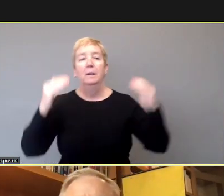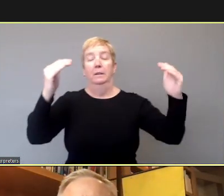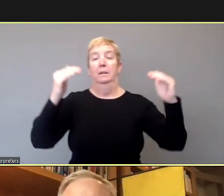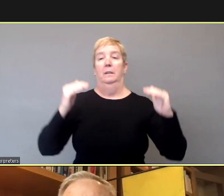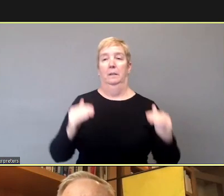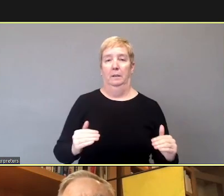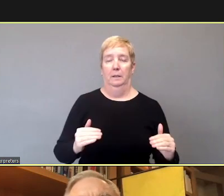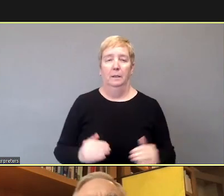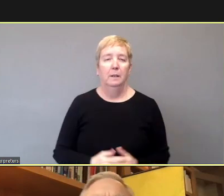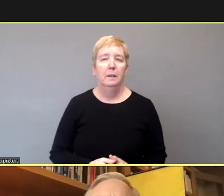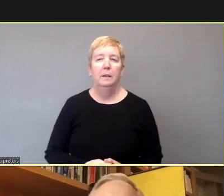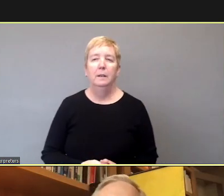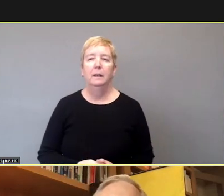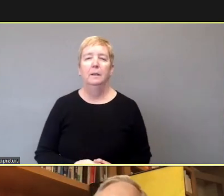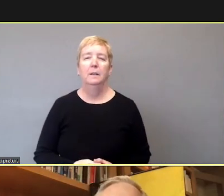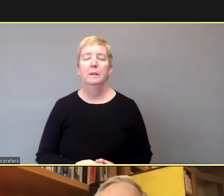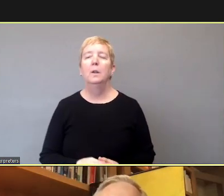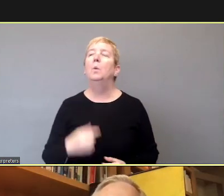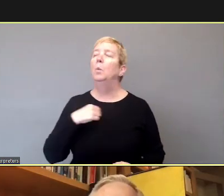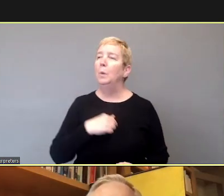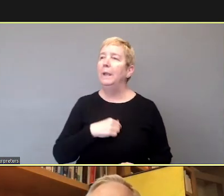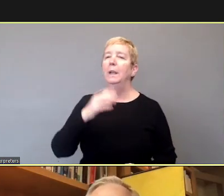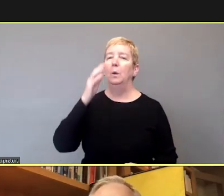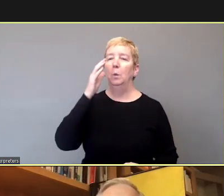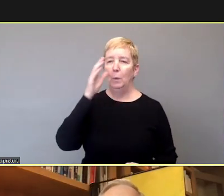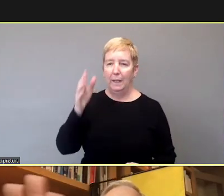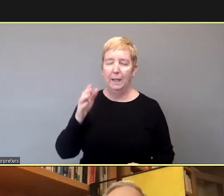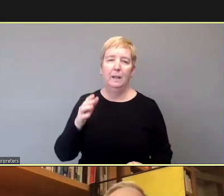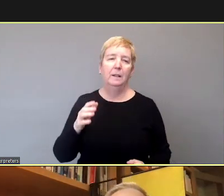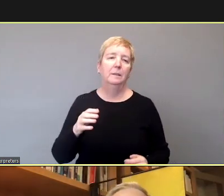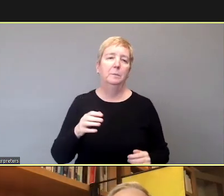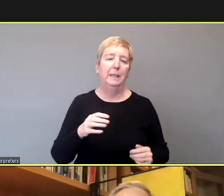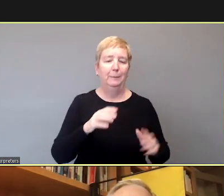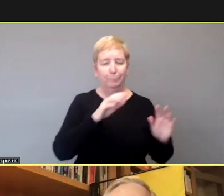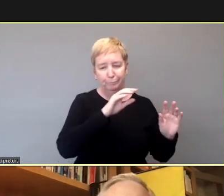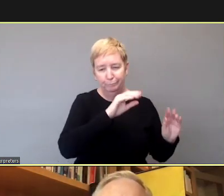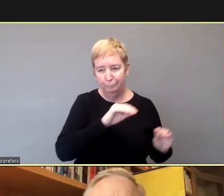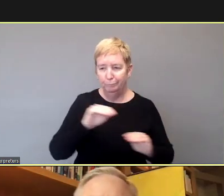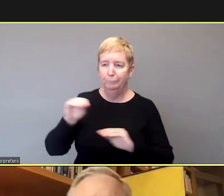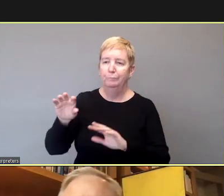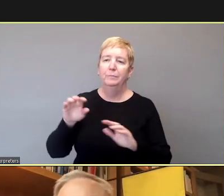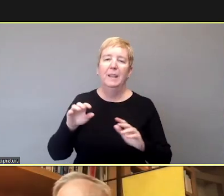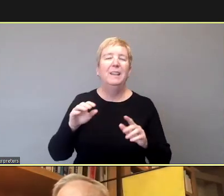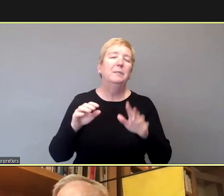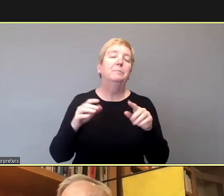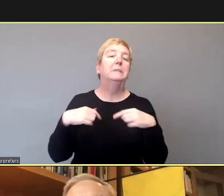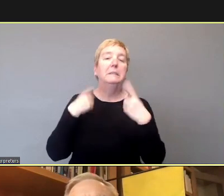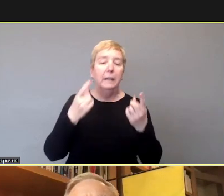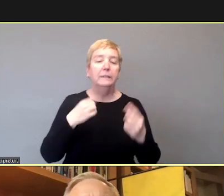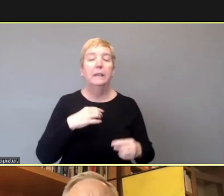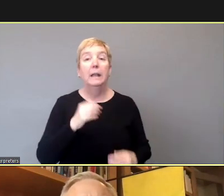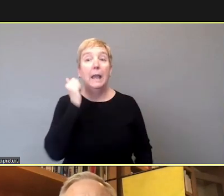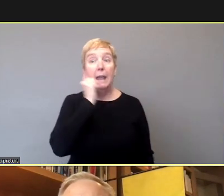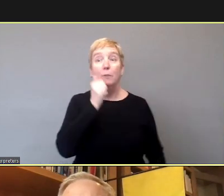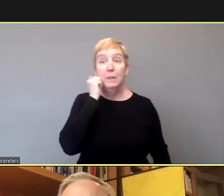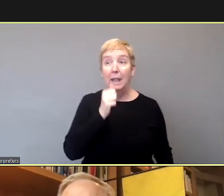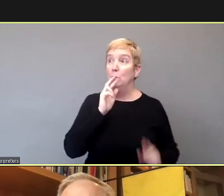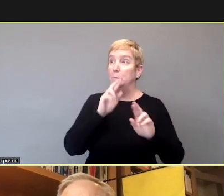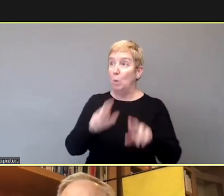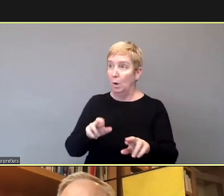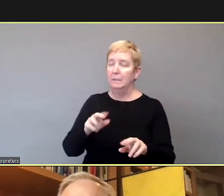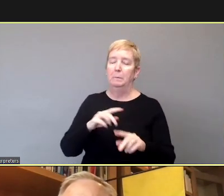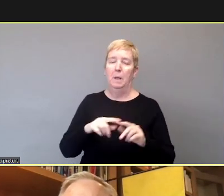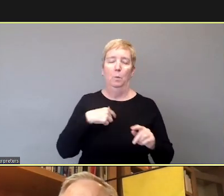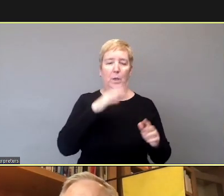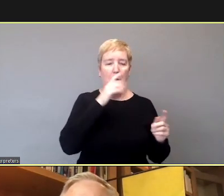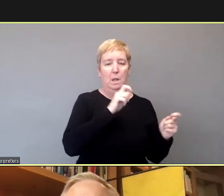is we're going to be moving more and more of the daily reporting into weekly reporting. And so I wanted you to,